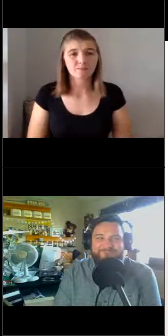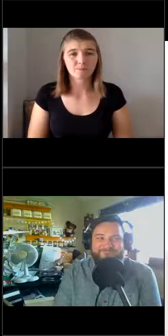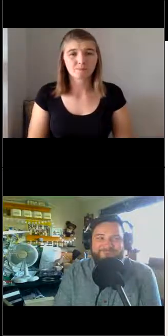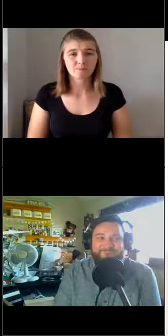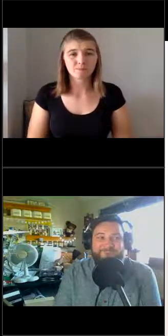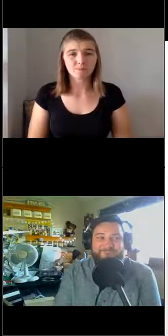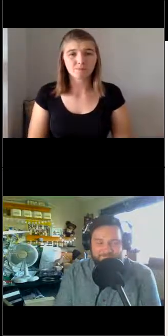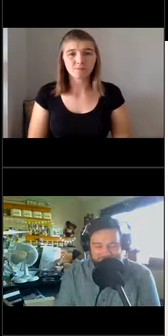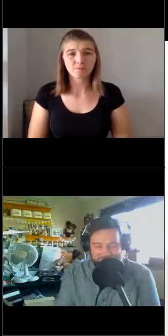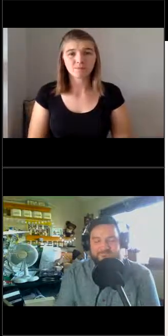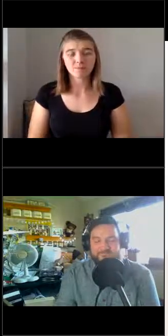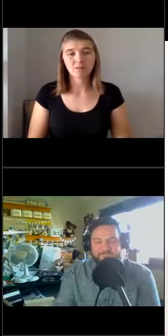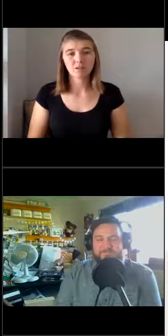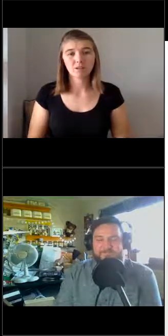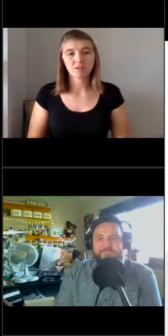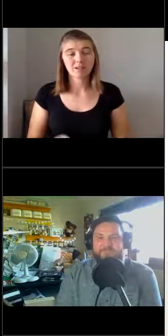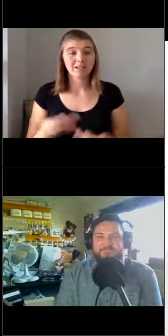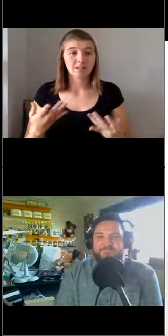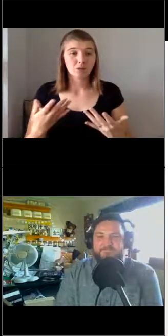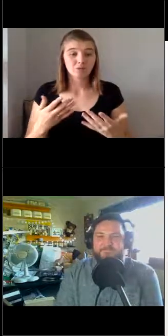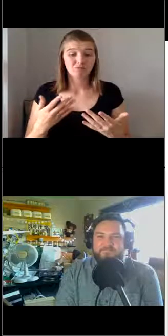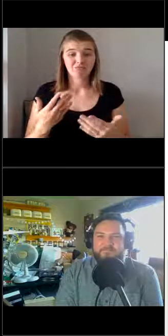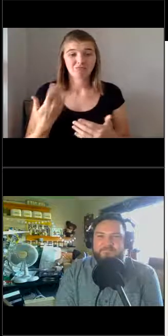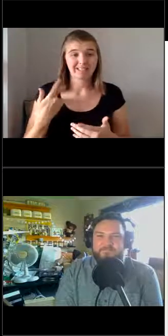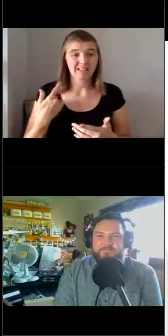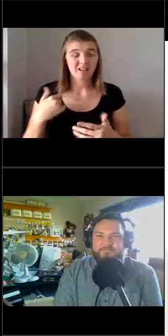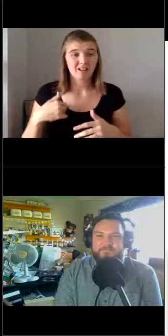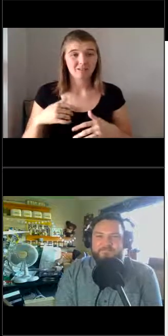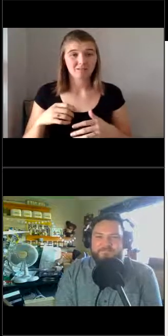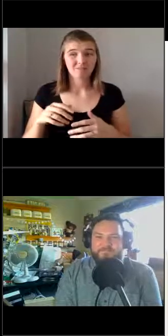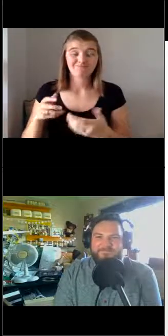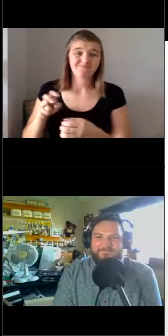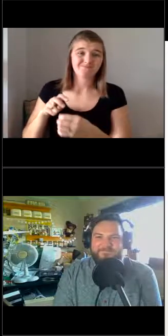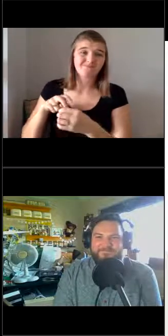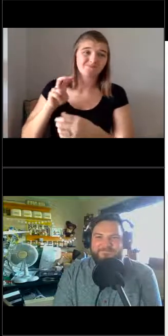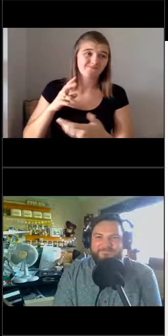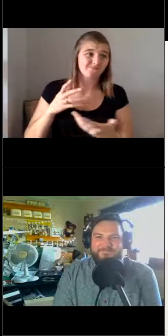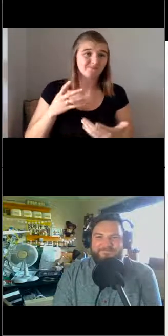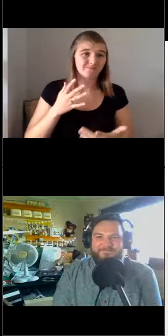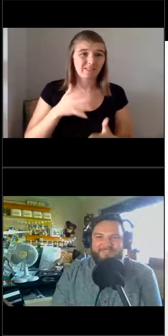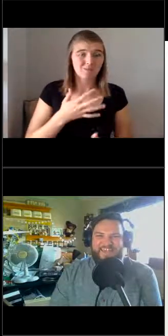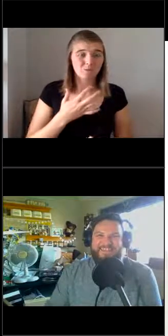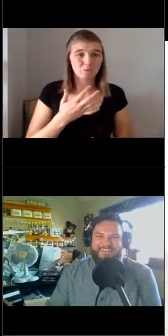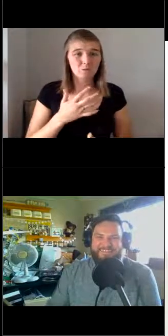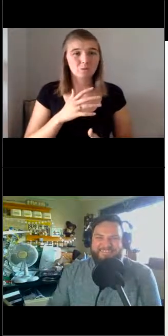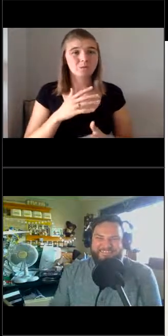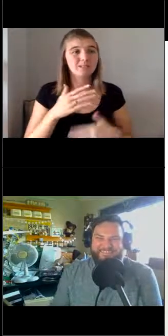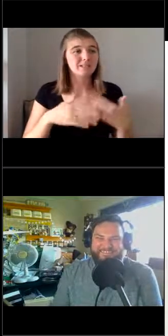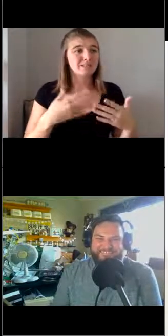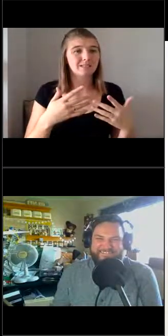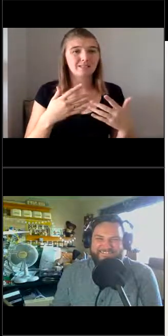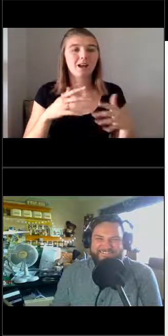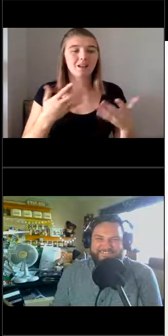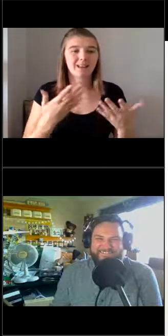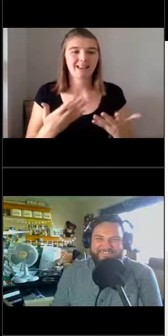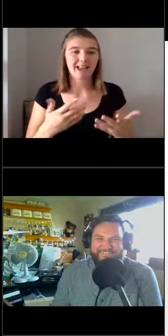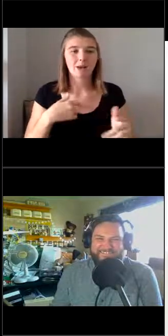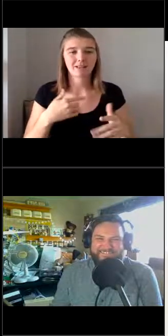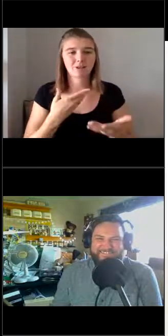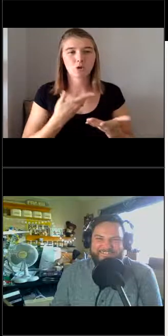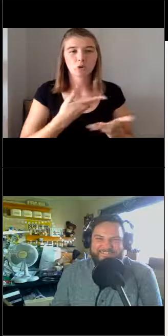as a consultant with a startup, and in a way, it's kind of like my dream to work at a startup company.